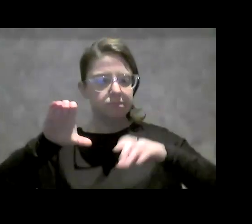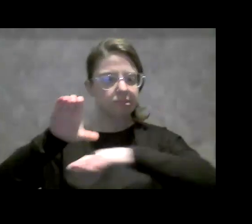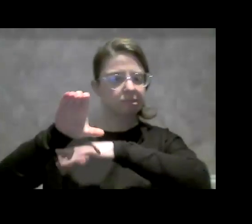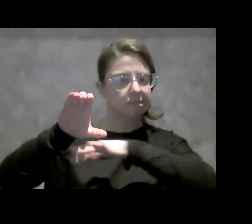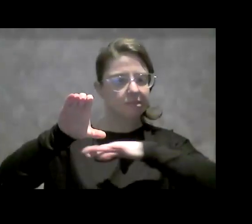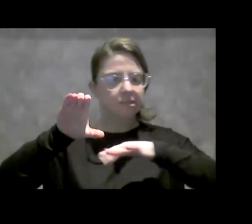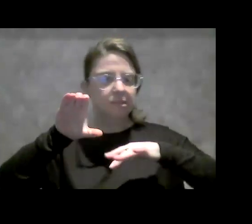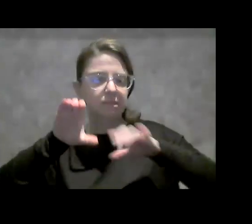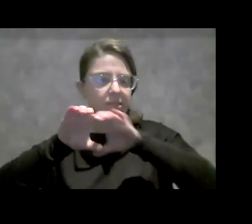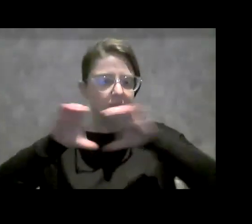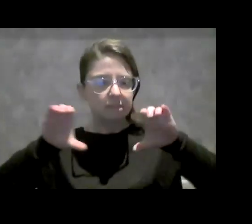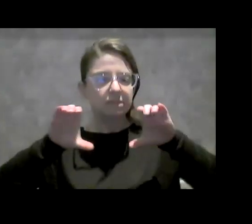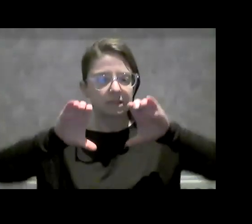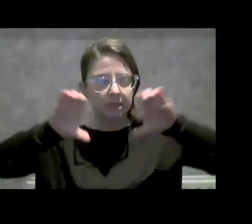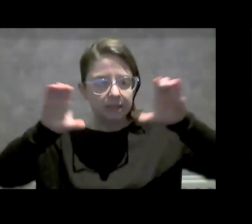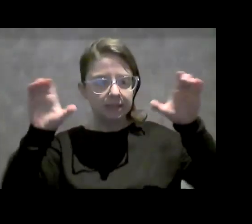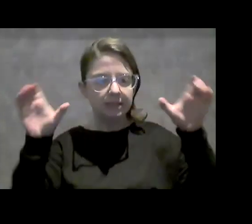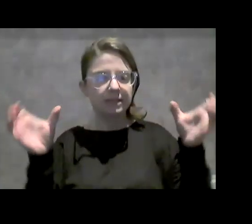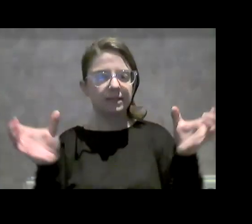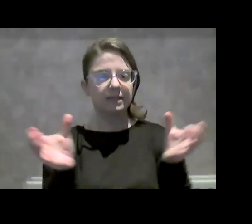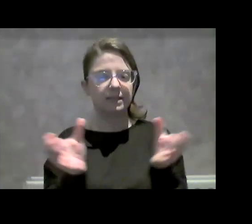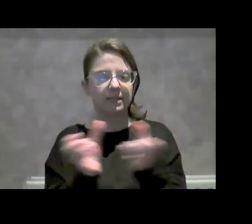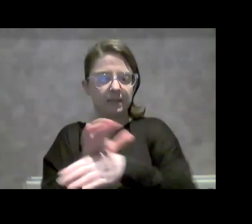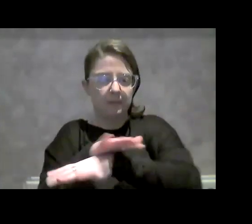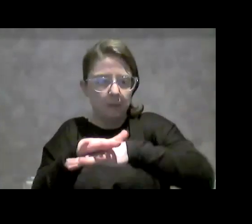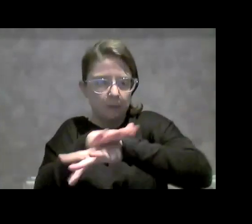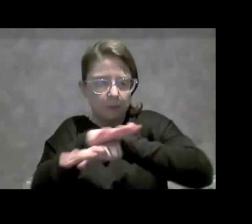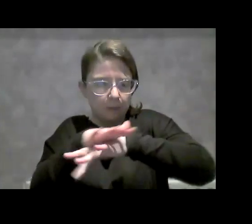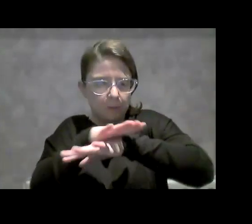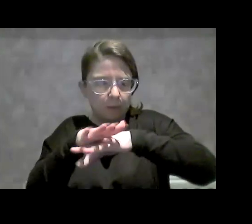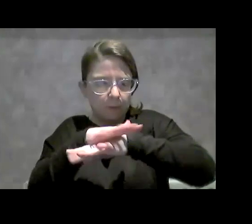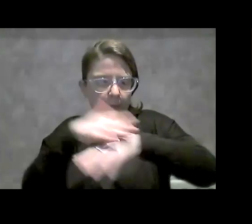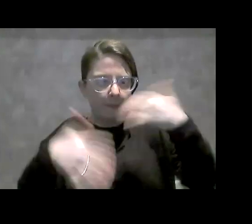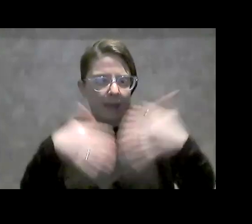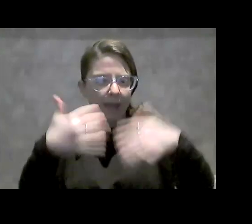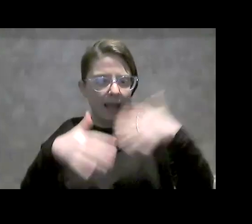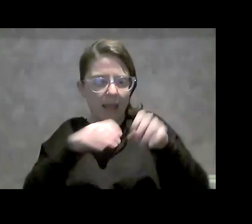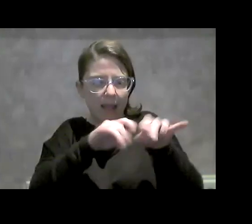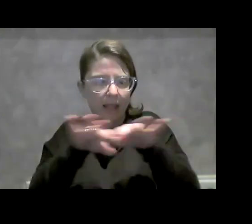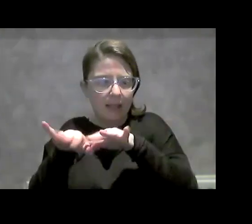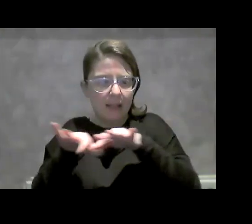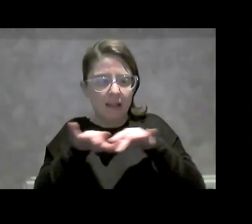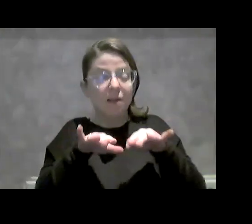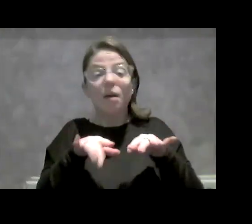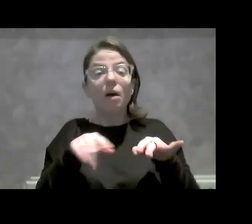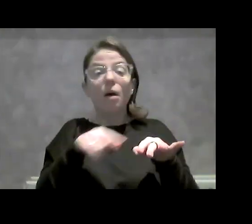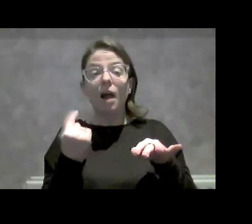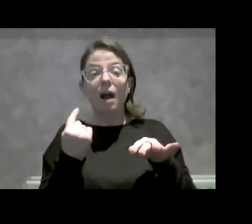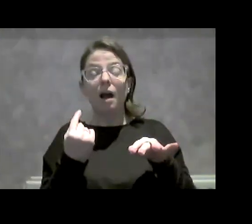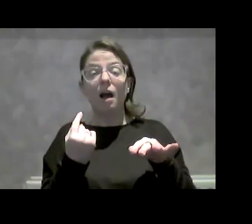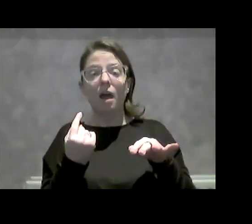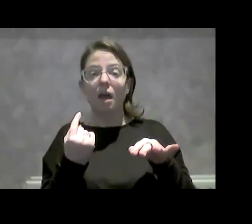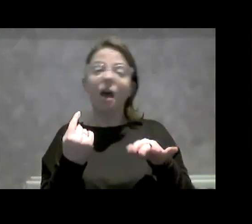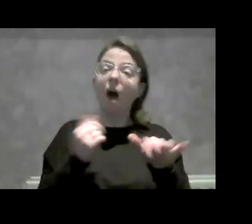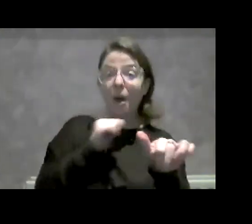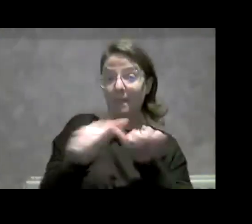is stretched, thin with pain, blood seen through the skin. I won't lie and say it's going to